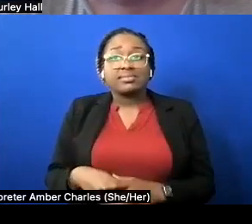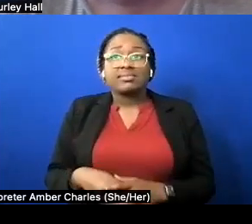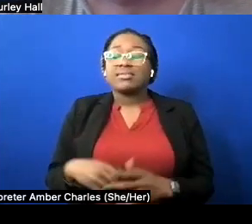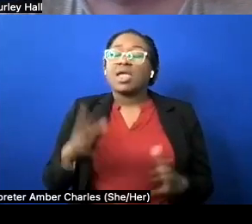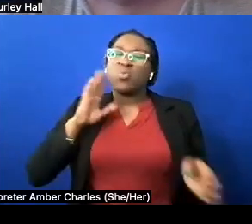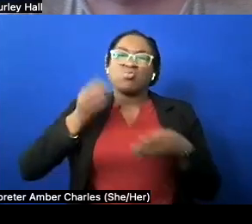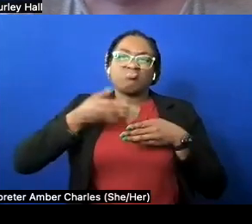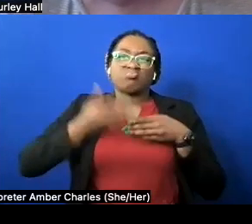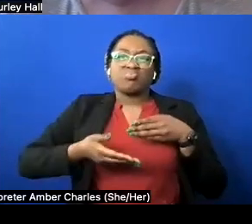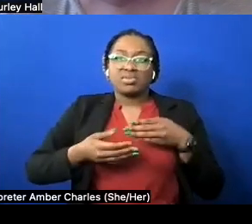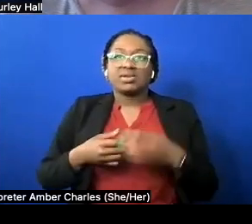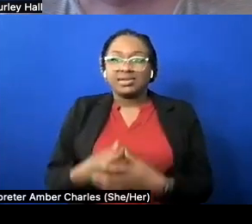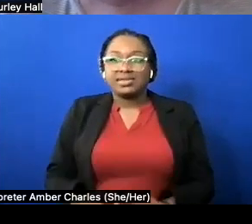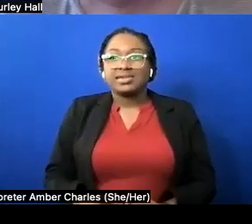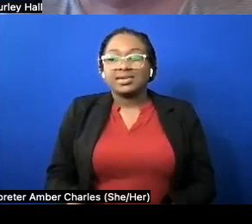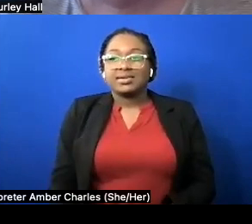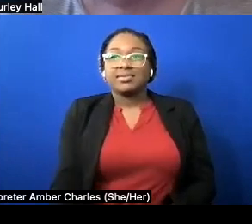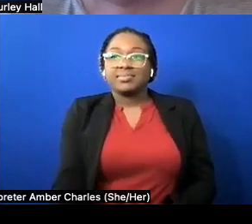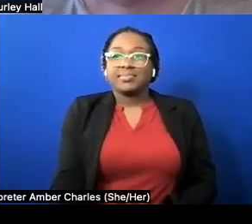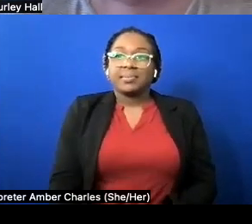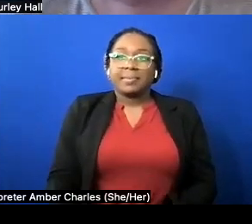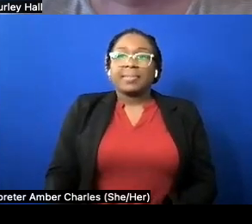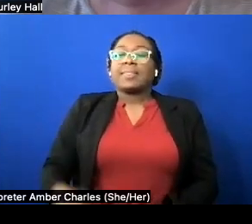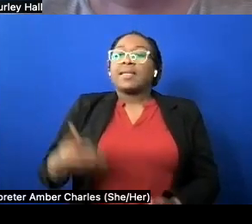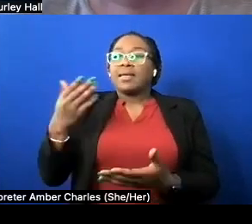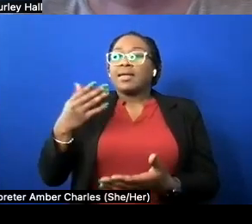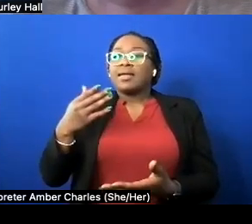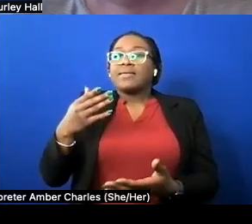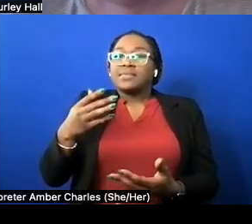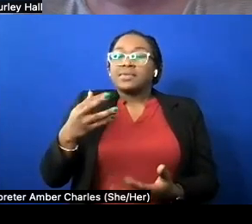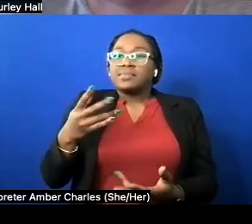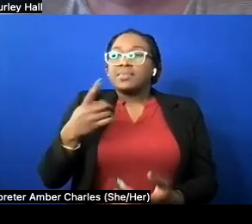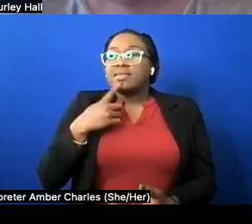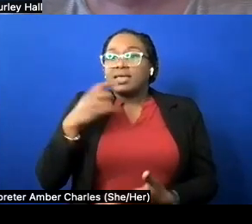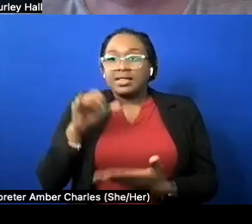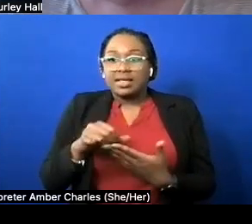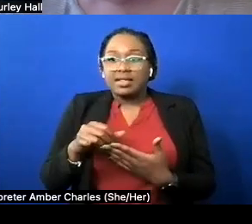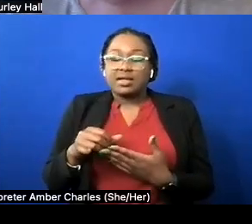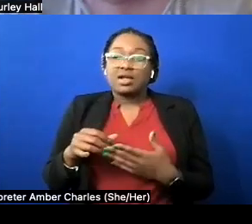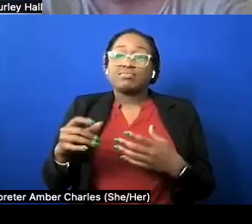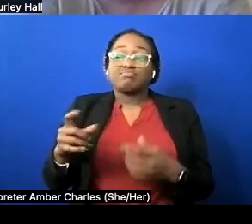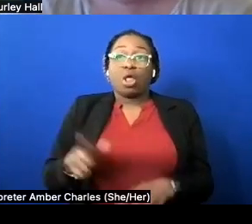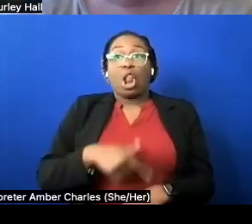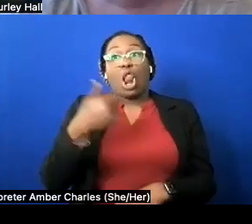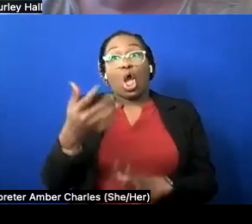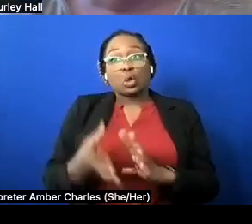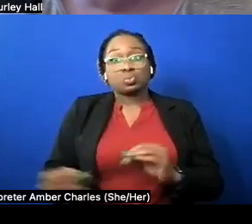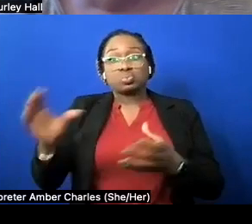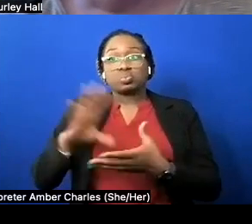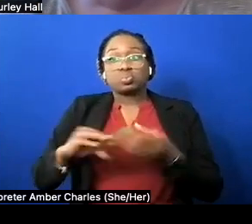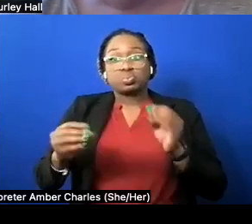by just affirming that, long story short,